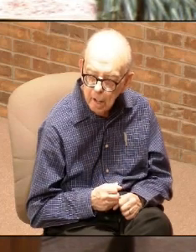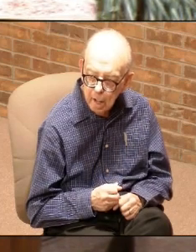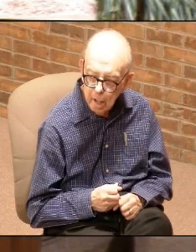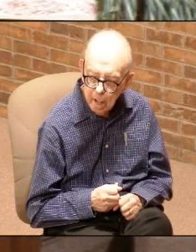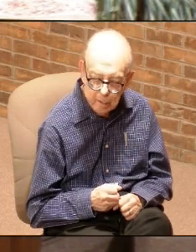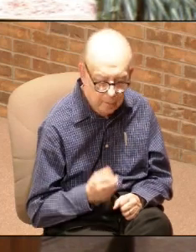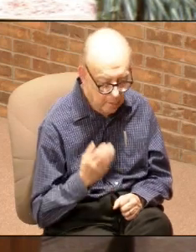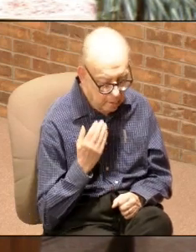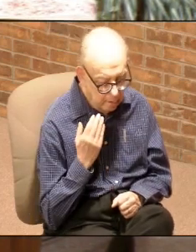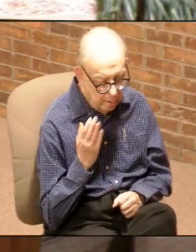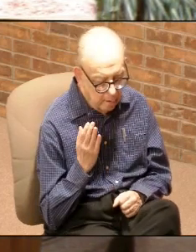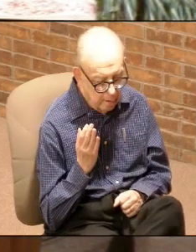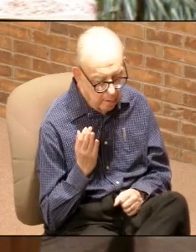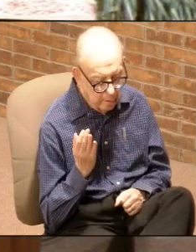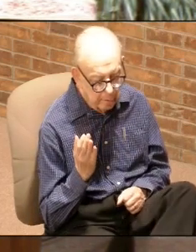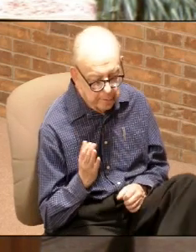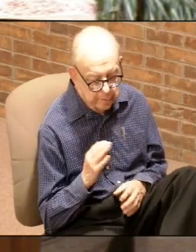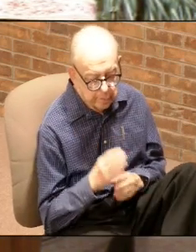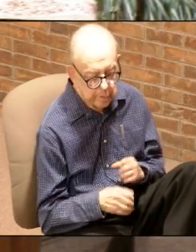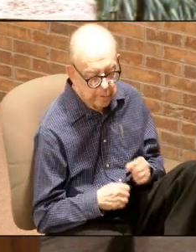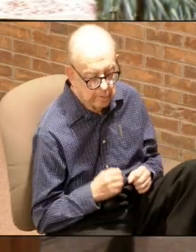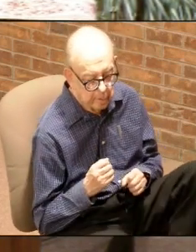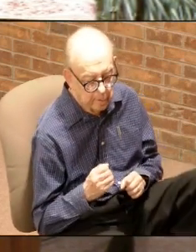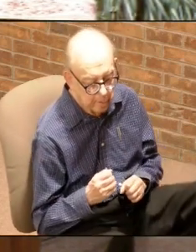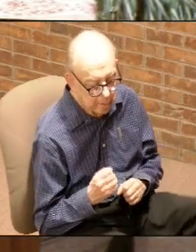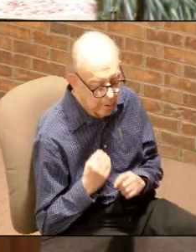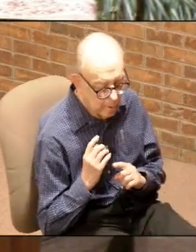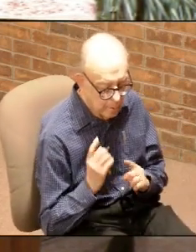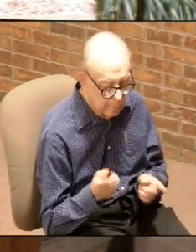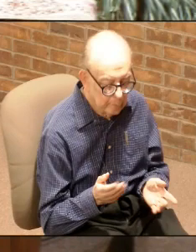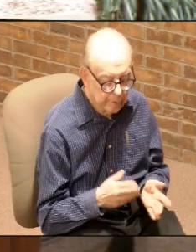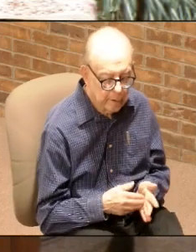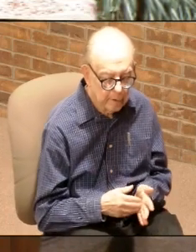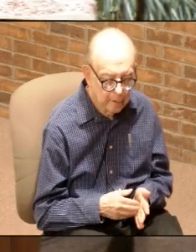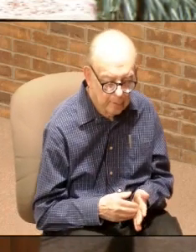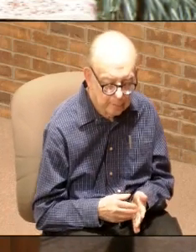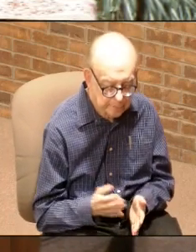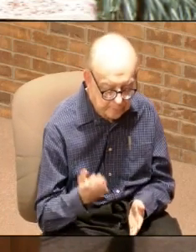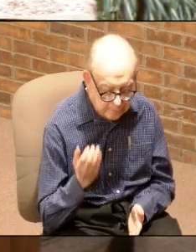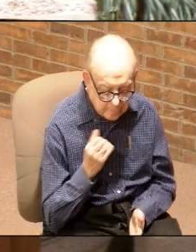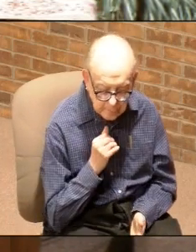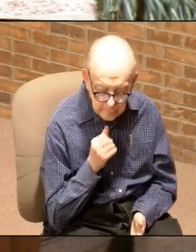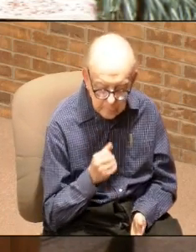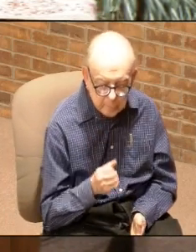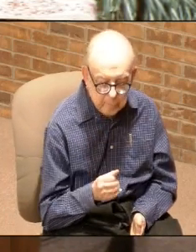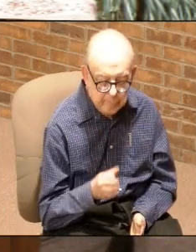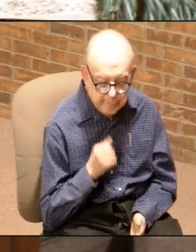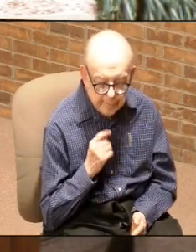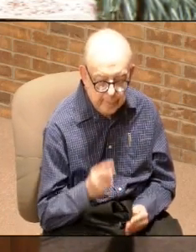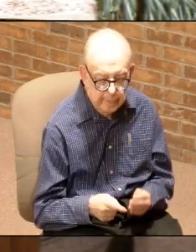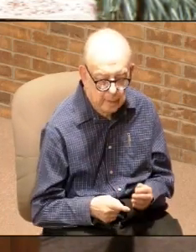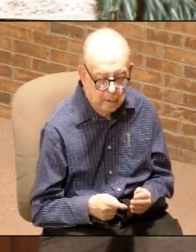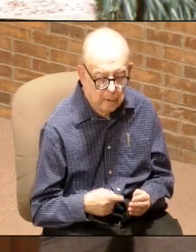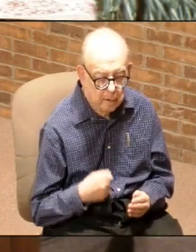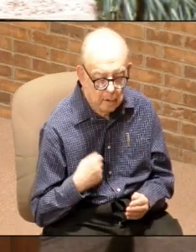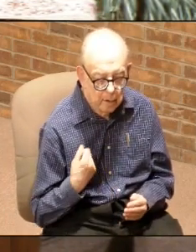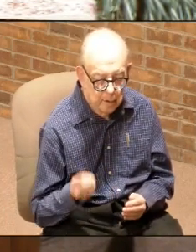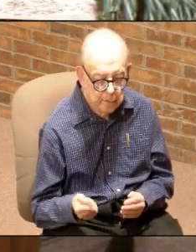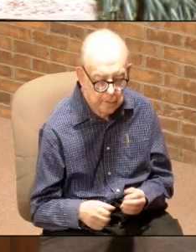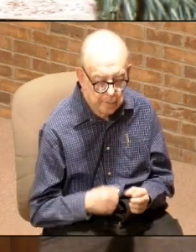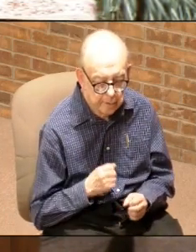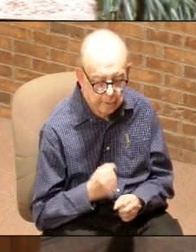I don't know what the end of this year is going to bring, but I do know something. If it doesn't end, we got another